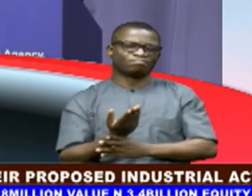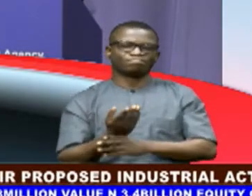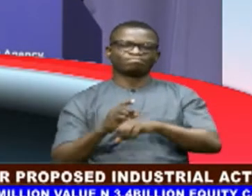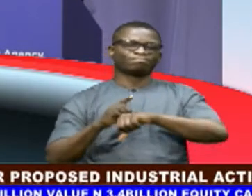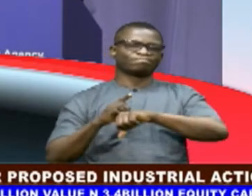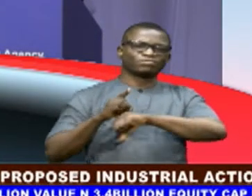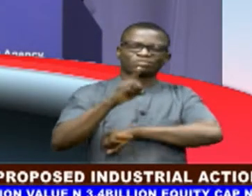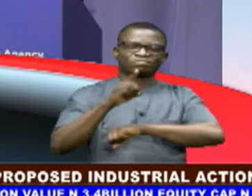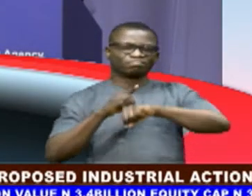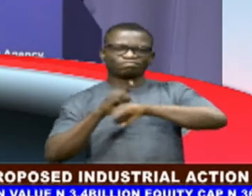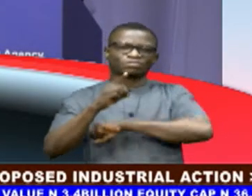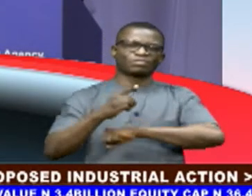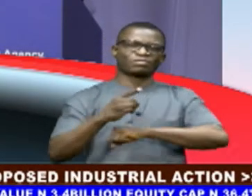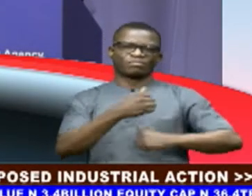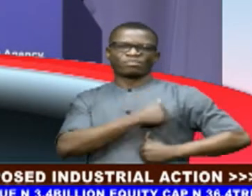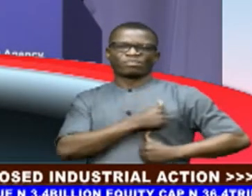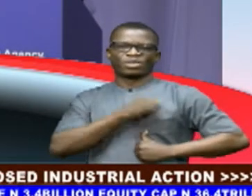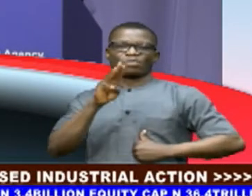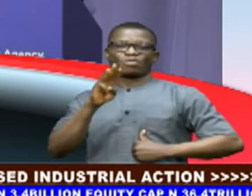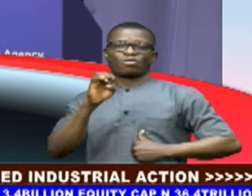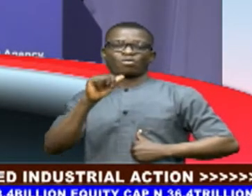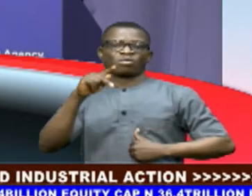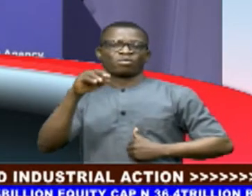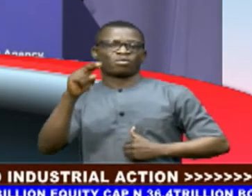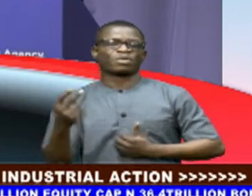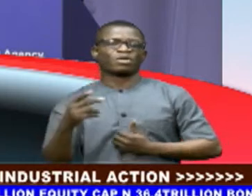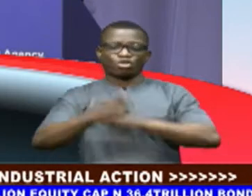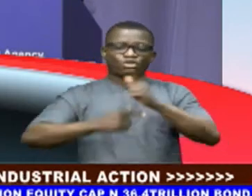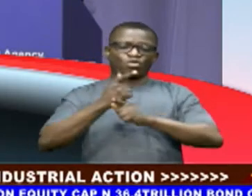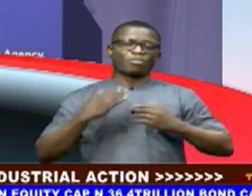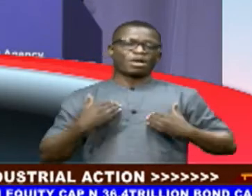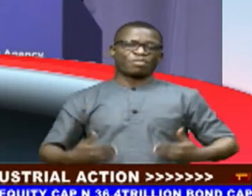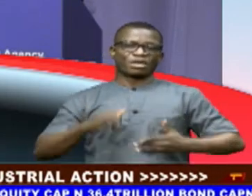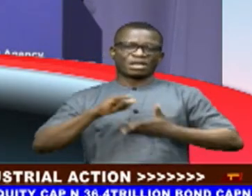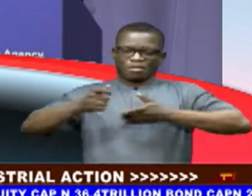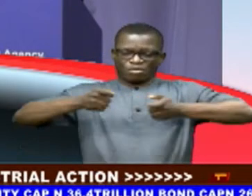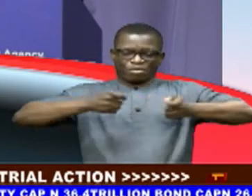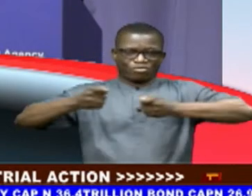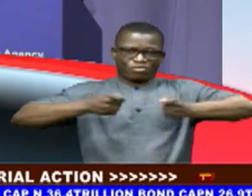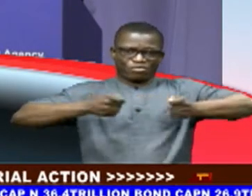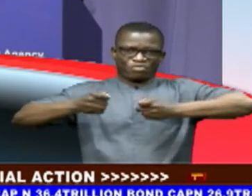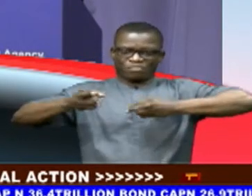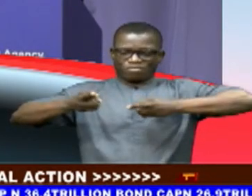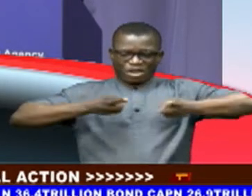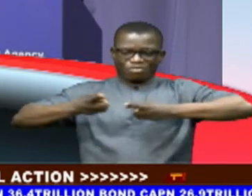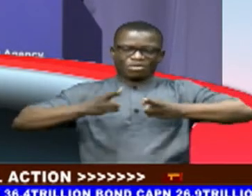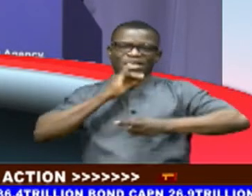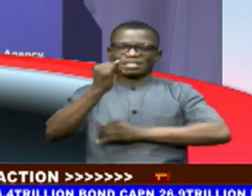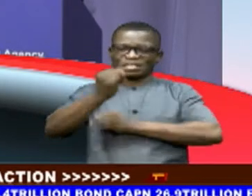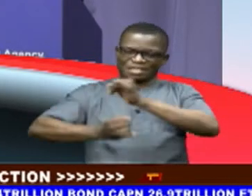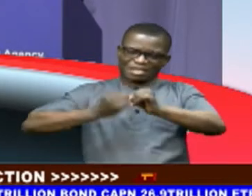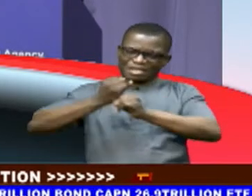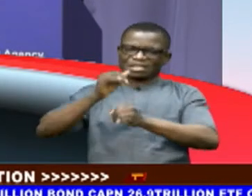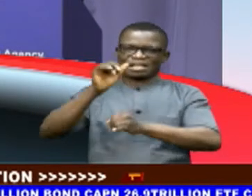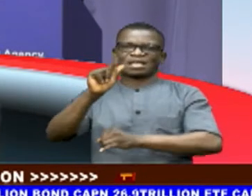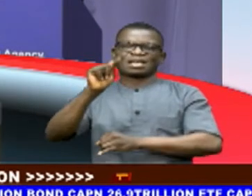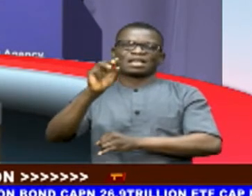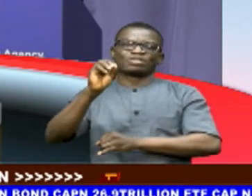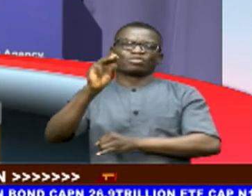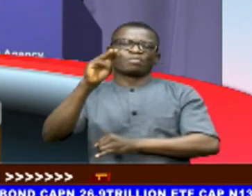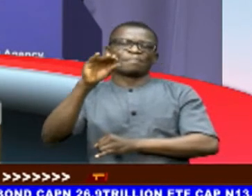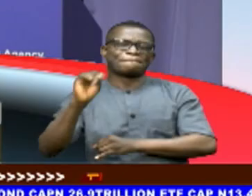around the world. The global body that sees as a regulator is the International Atomic Energy